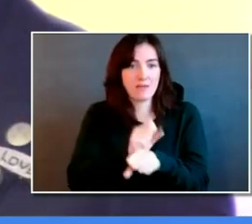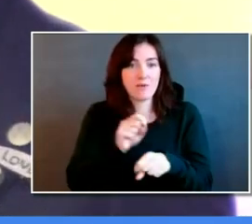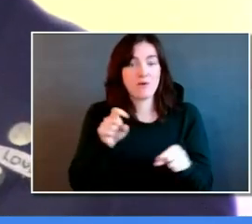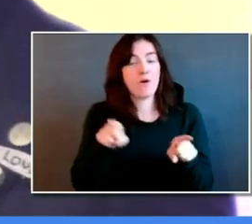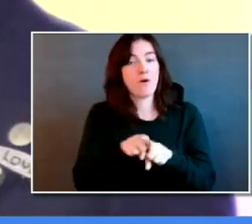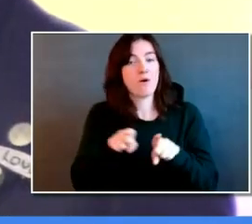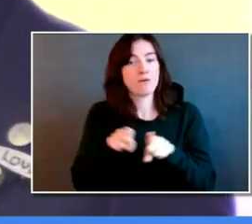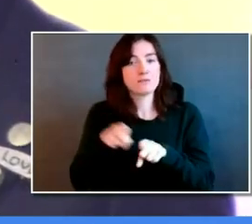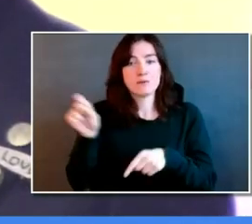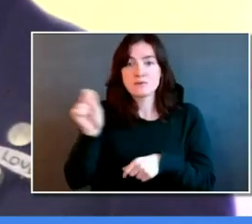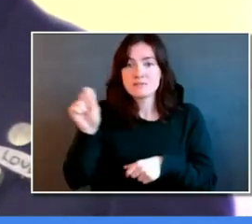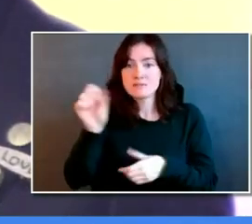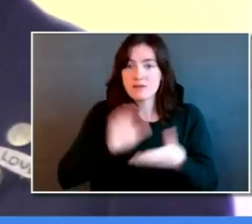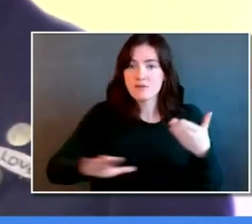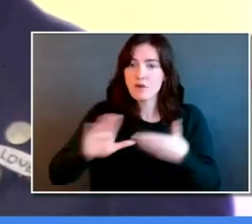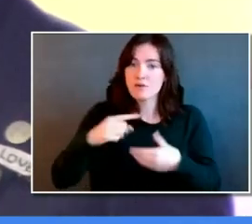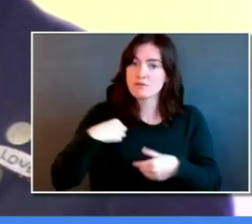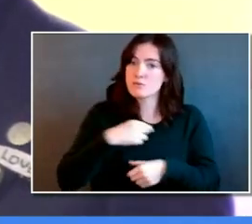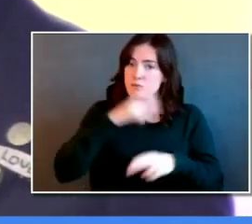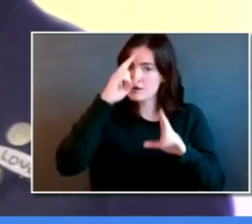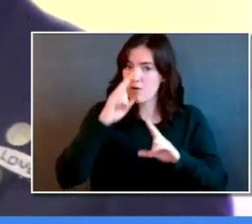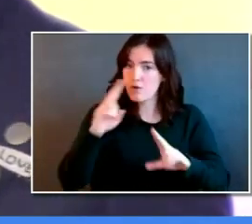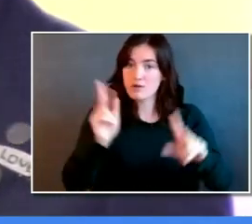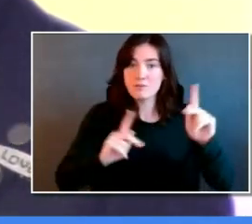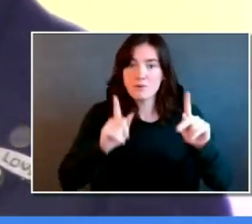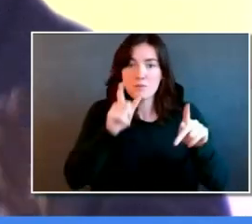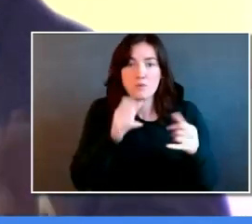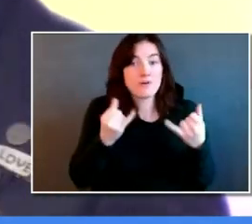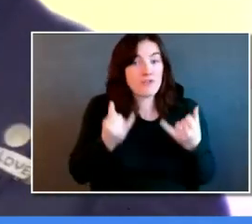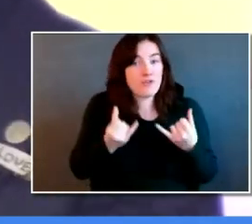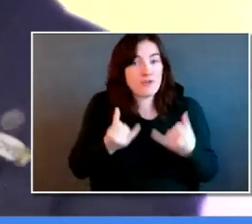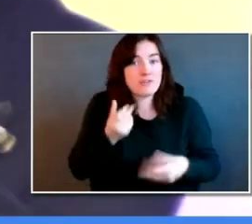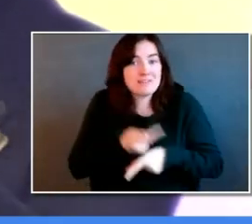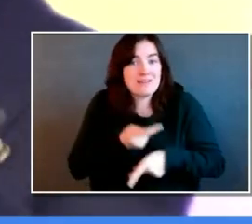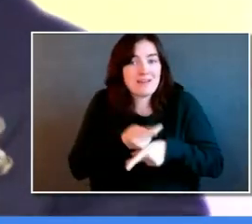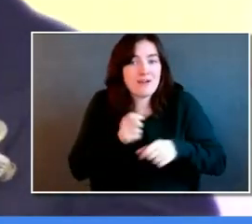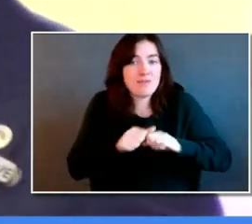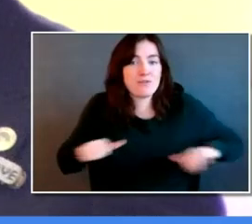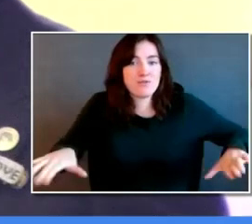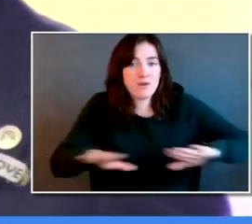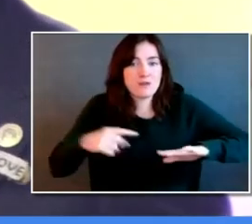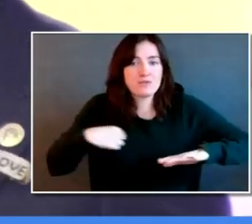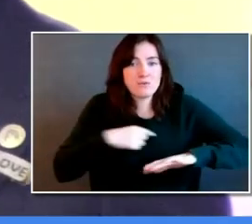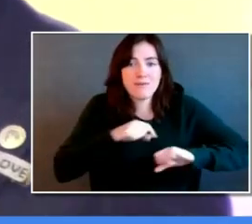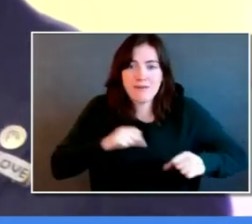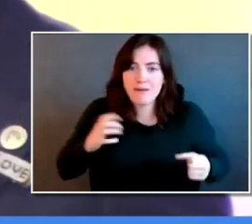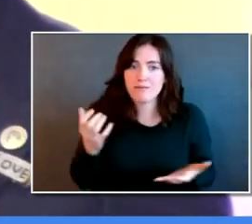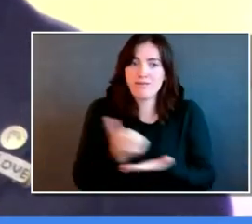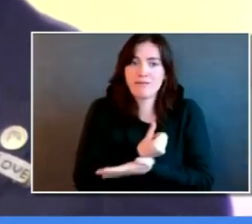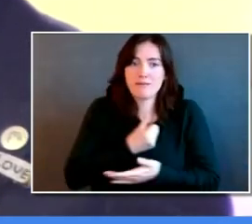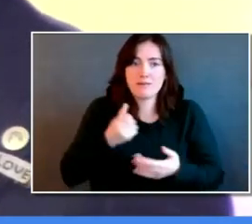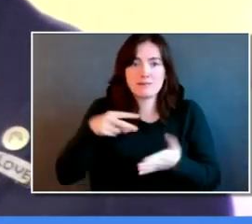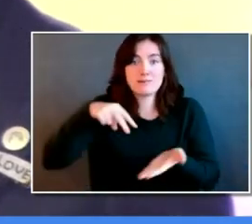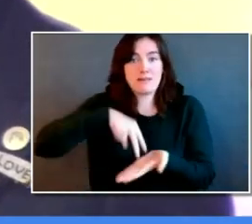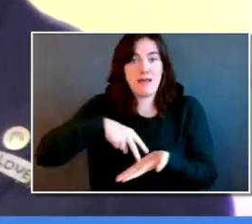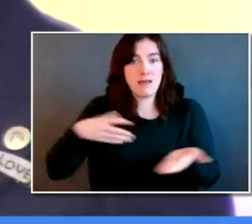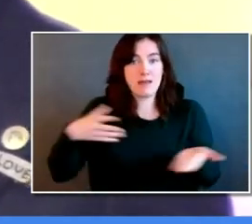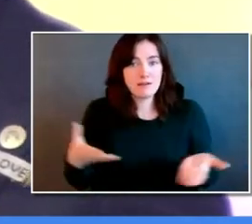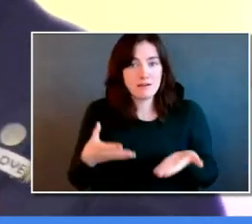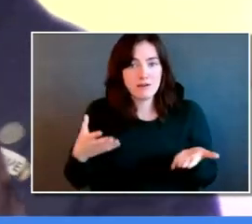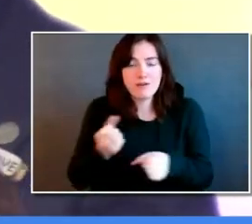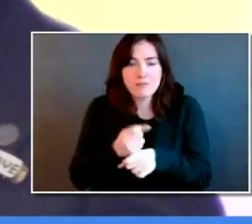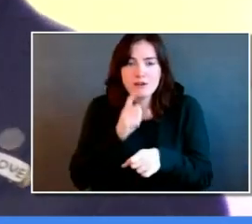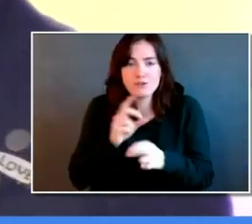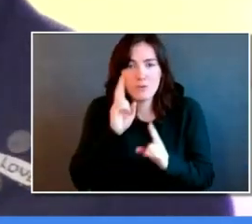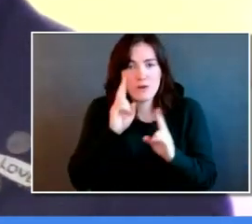the stewards who take care of the grounds that we get to stand here, and we honor the folks who stood and made sure that we have what is